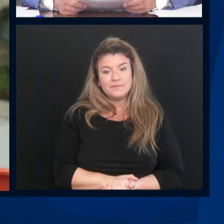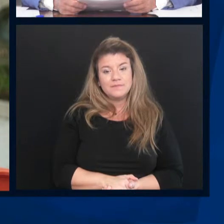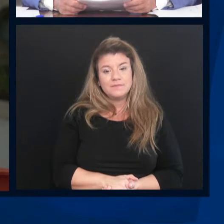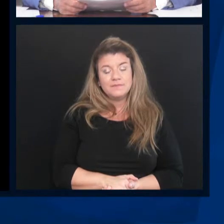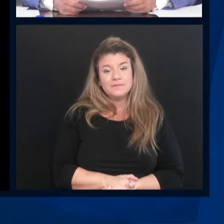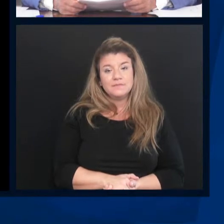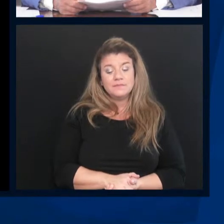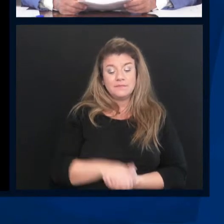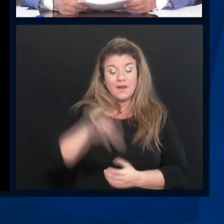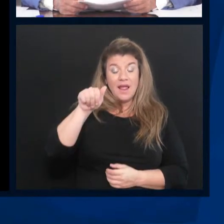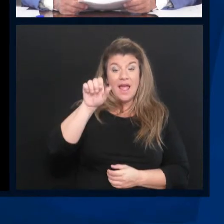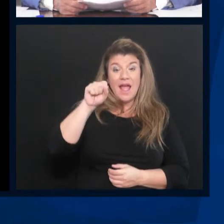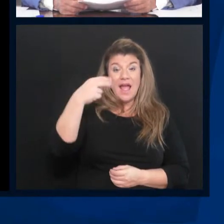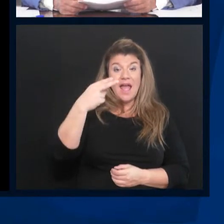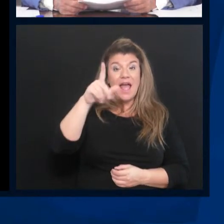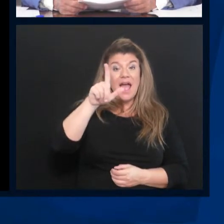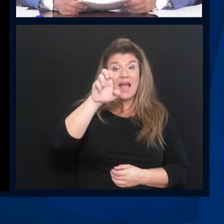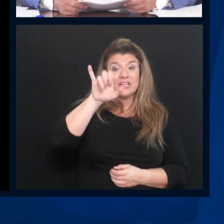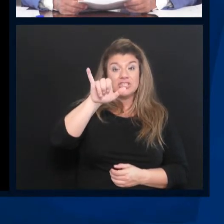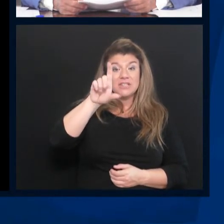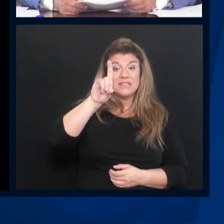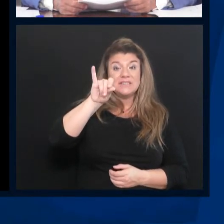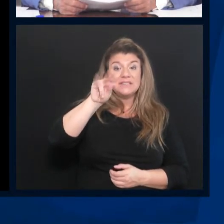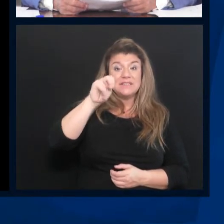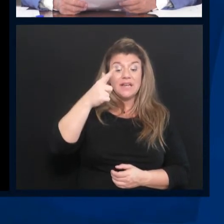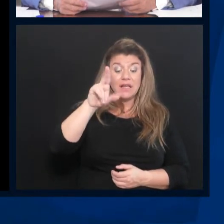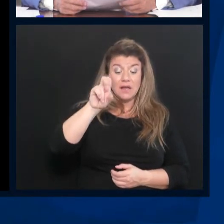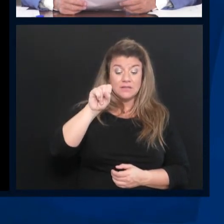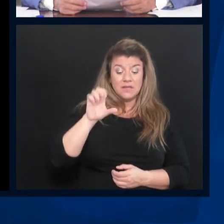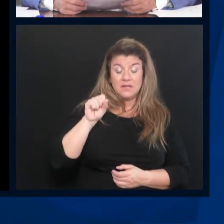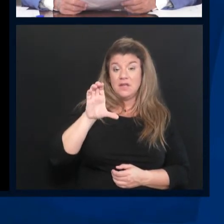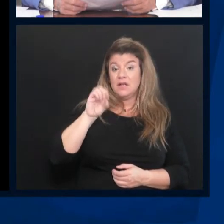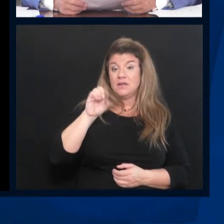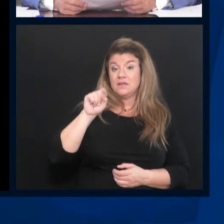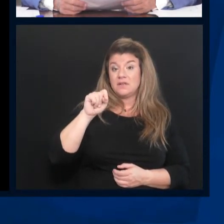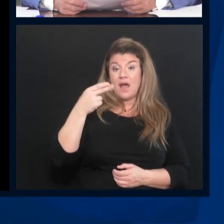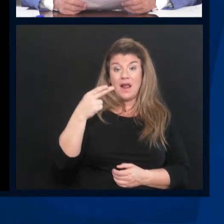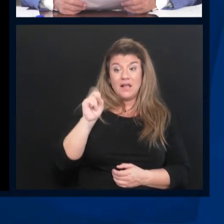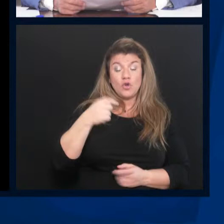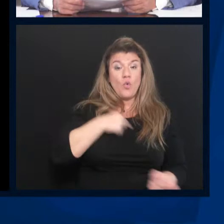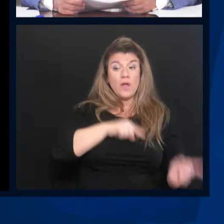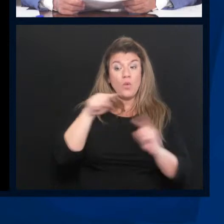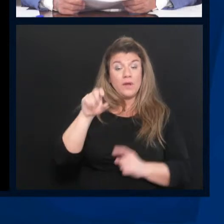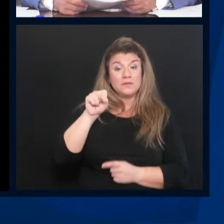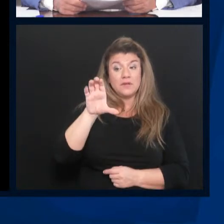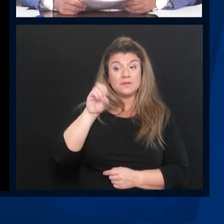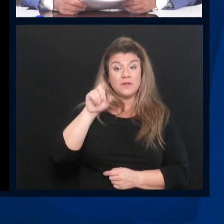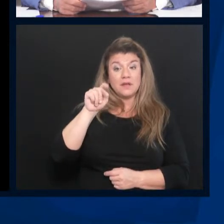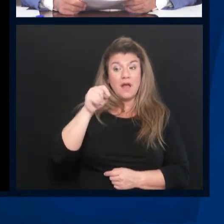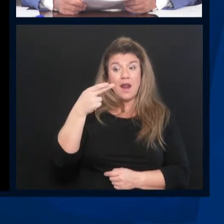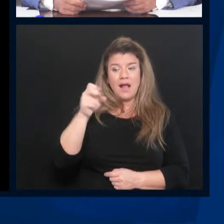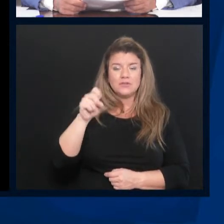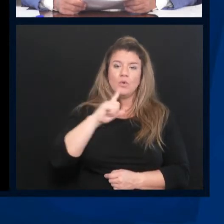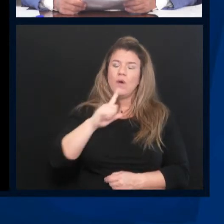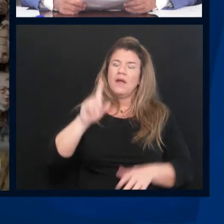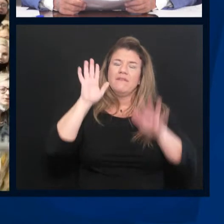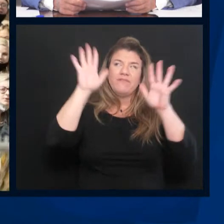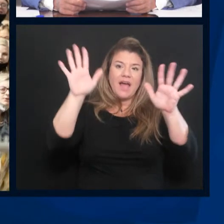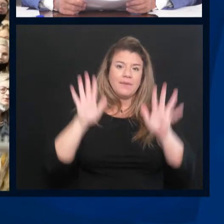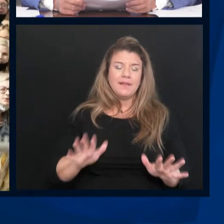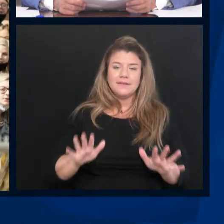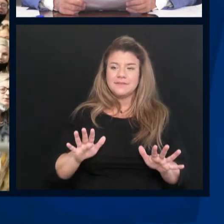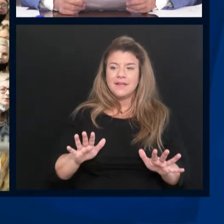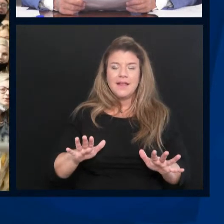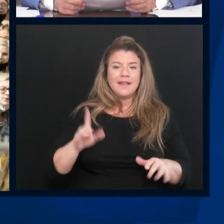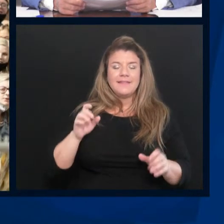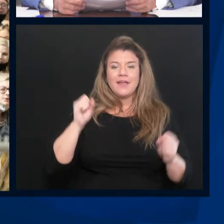Ashley Dingus of Scott High School. We were at Scott High School and it was just fabulous. I mean, they were all out at